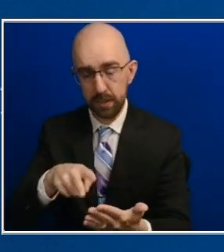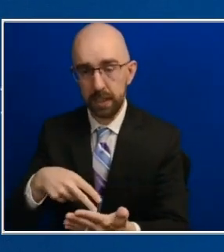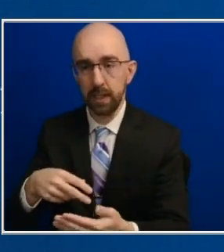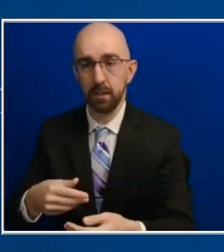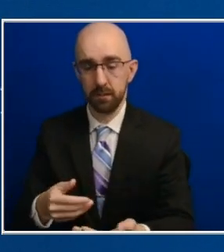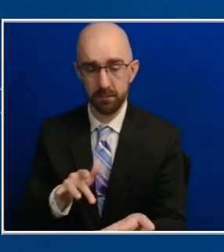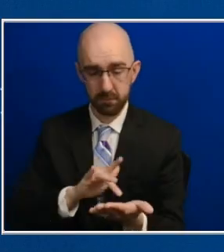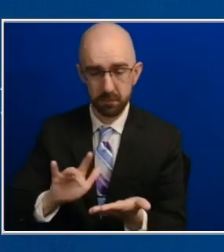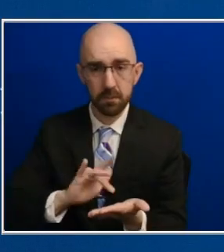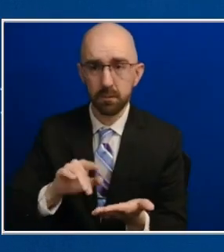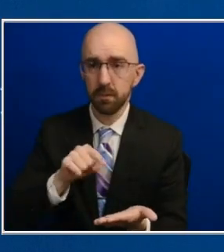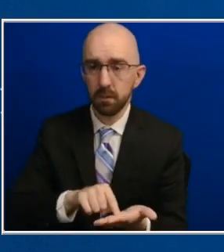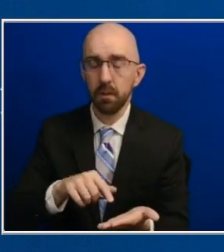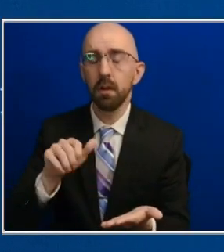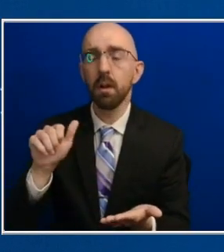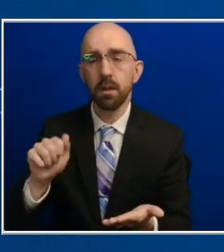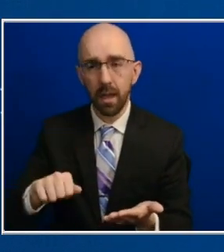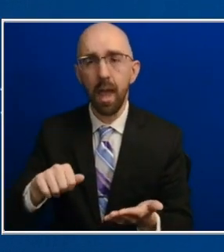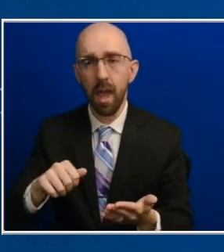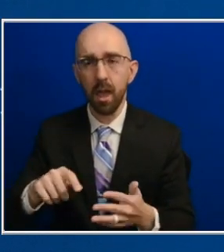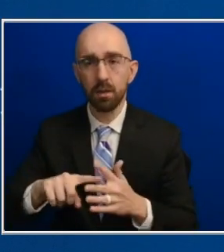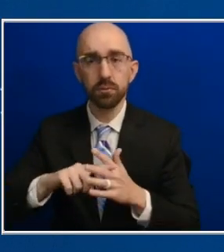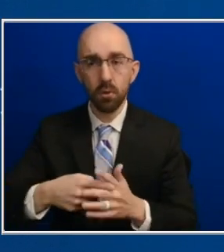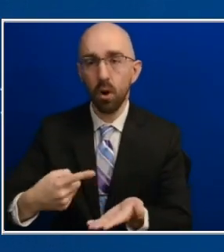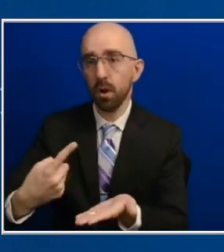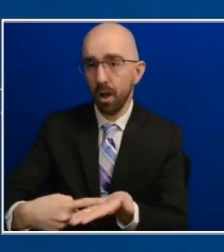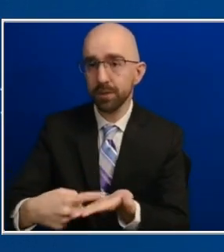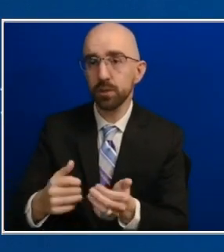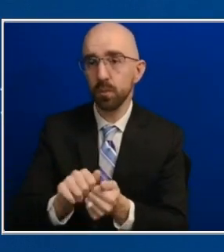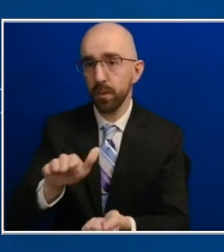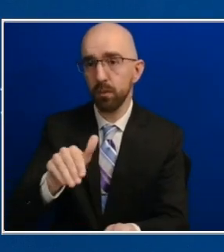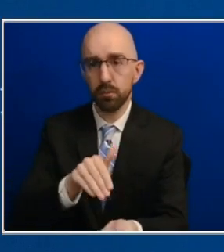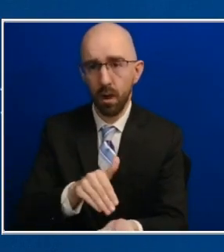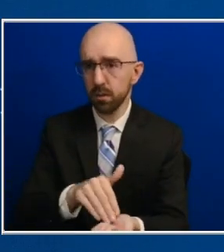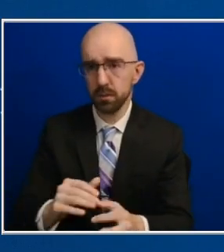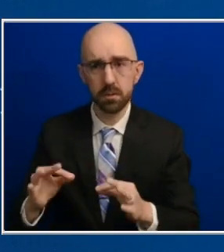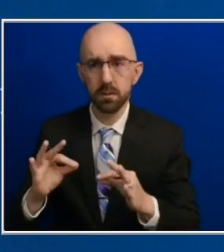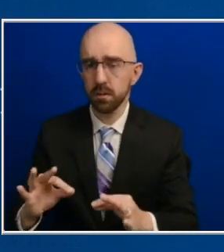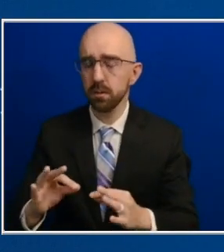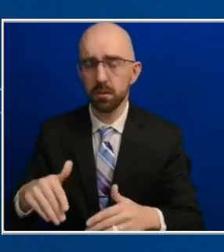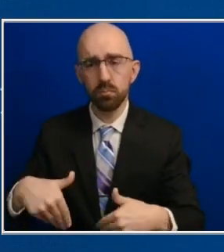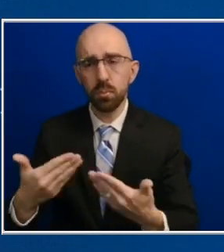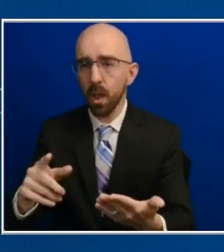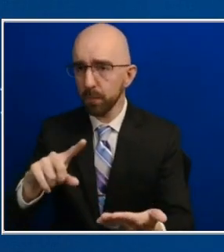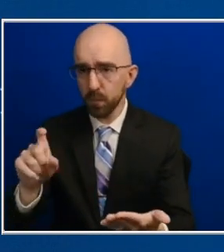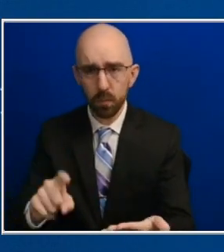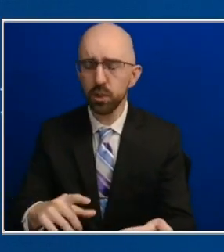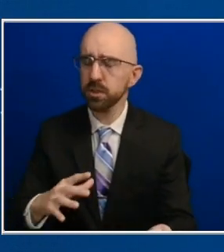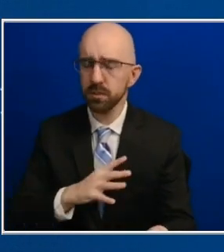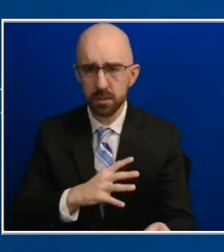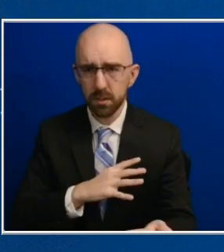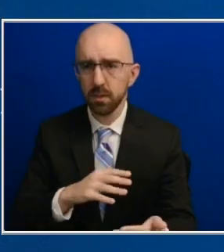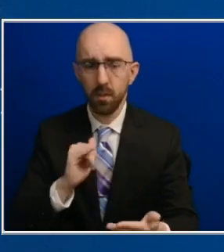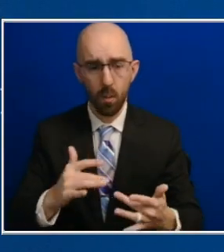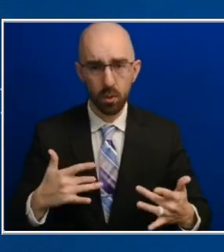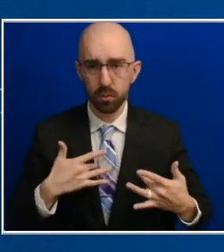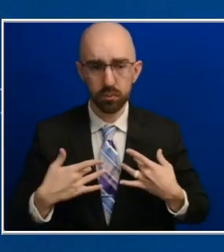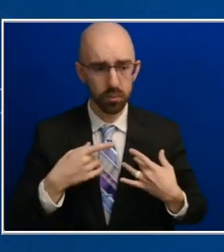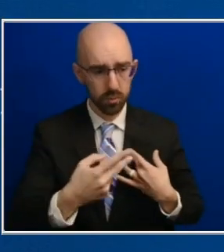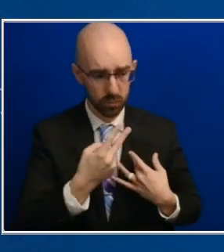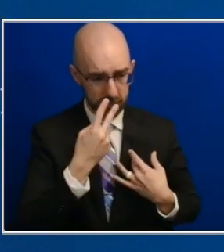can spur some good conversations with your physician and bring up some good questions. Take those concerns to your